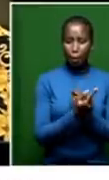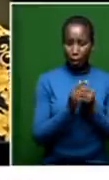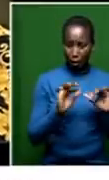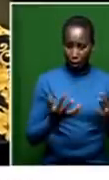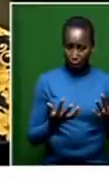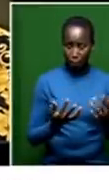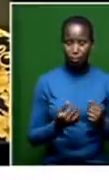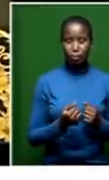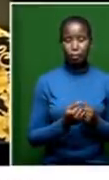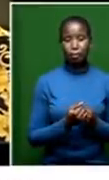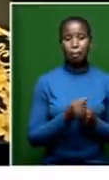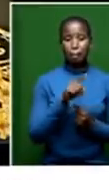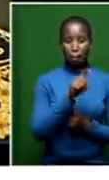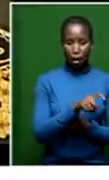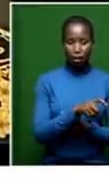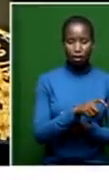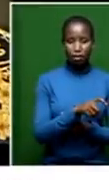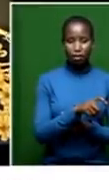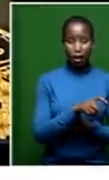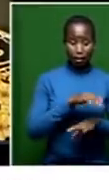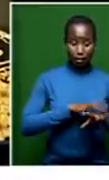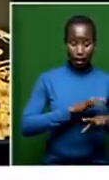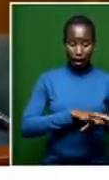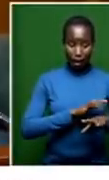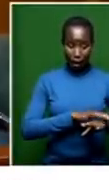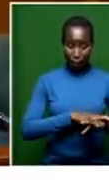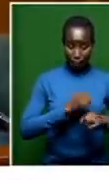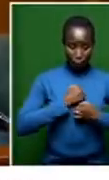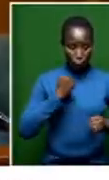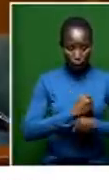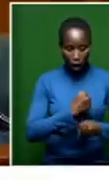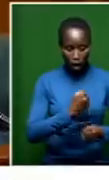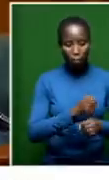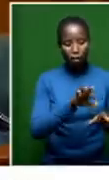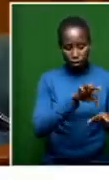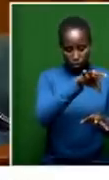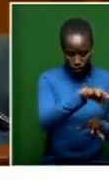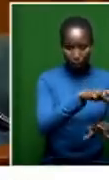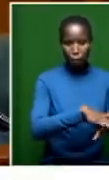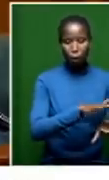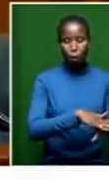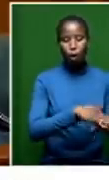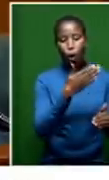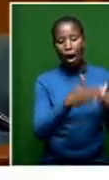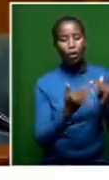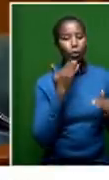to stretch a bit of our timeline, perhaps beyond September. But as things stand,